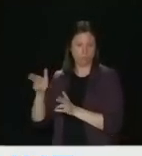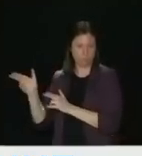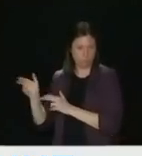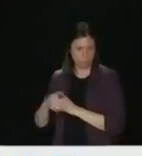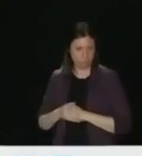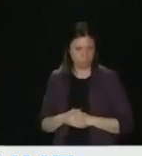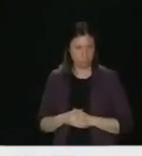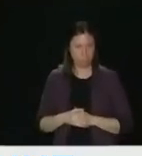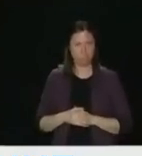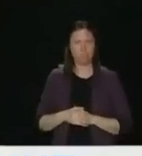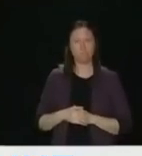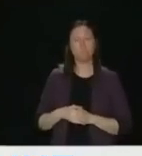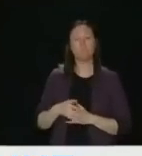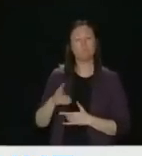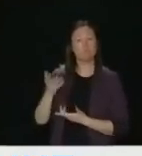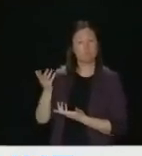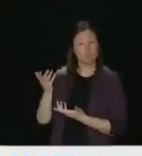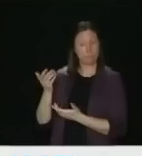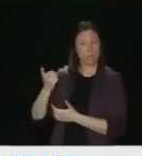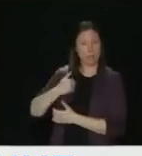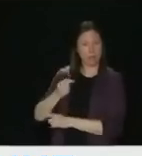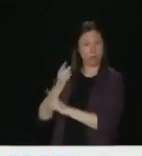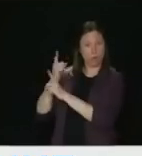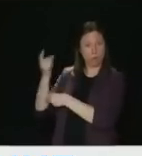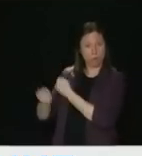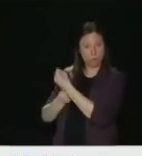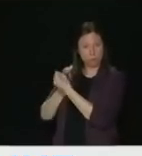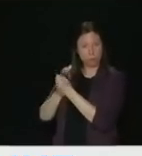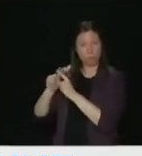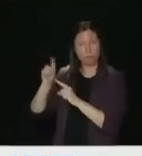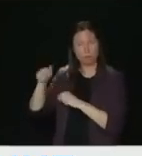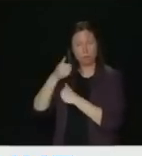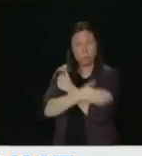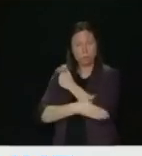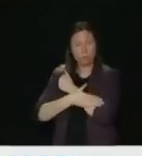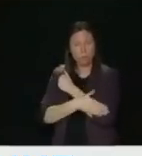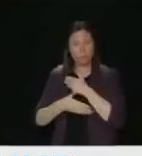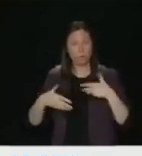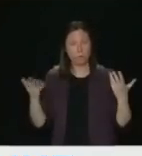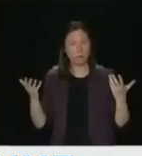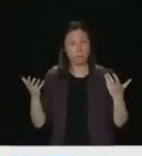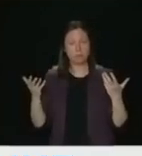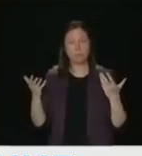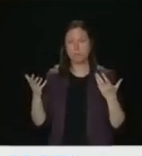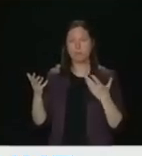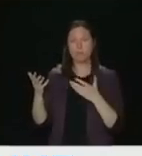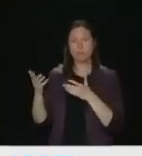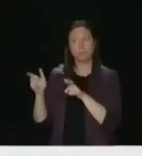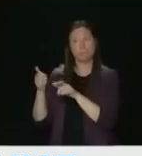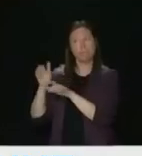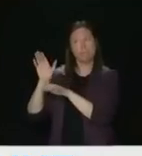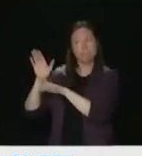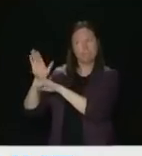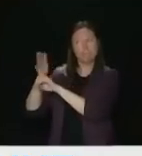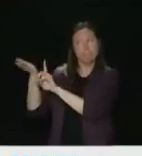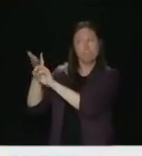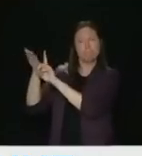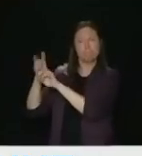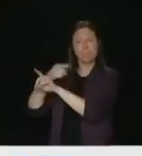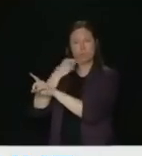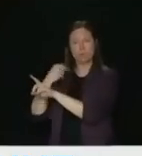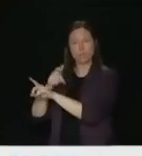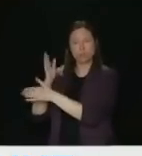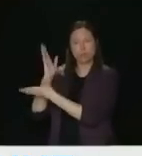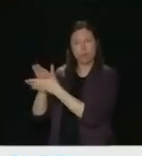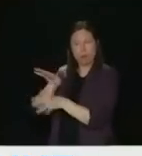The goal of this support from Canada and our other partners is to dissuade Russia from pursuing its aggression